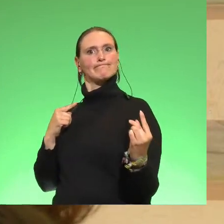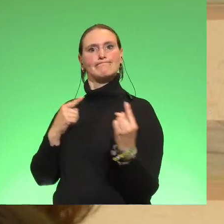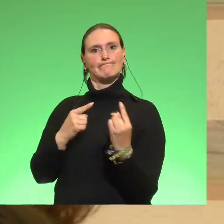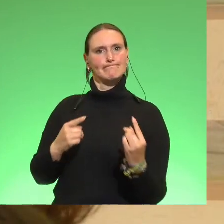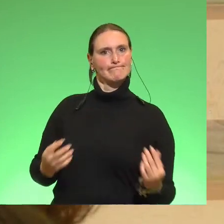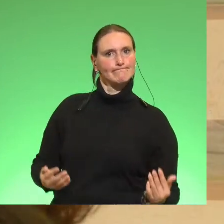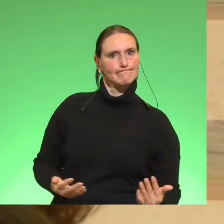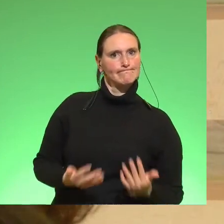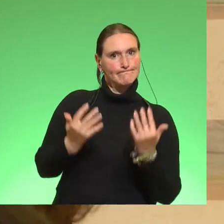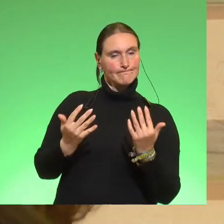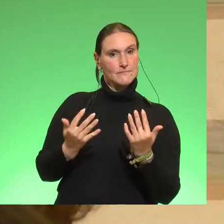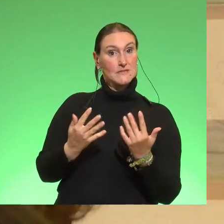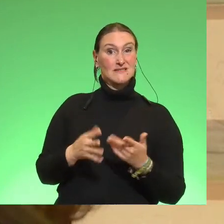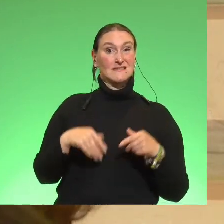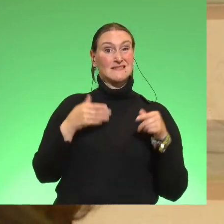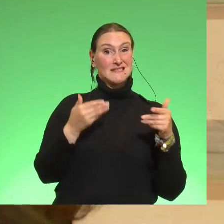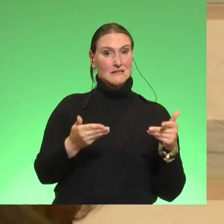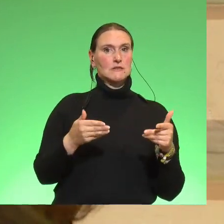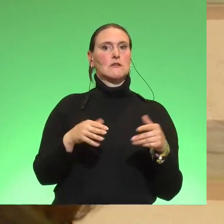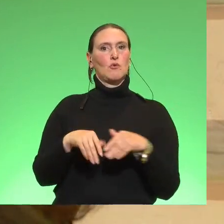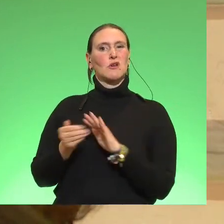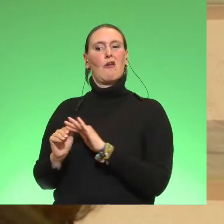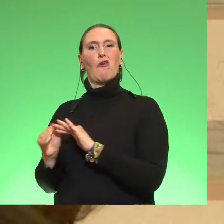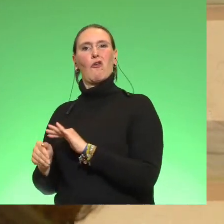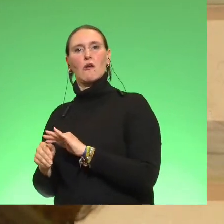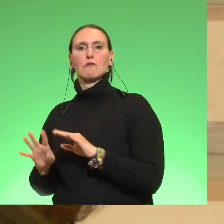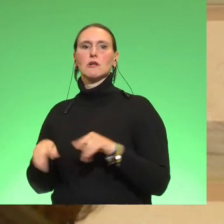something that happened here in the last 100 days.